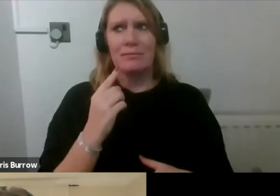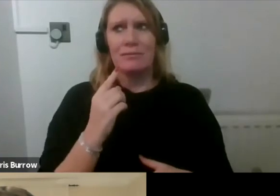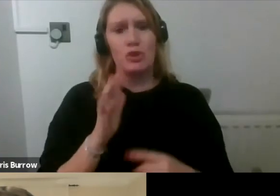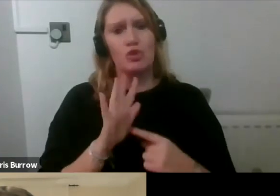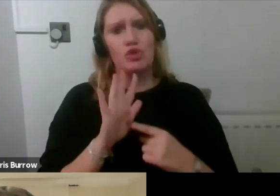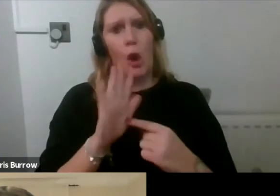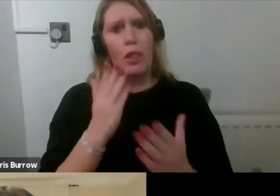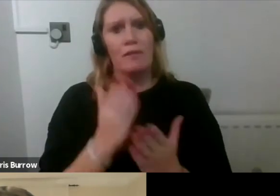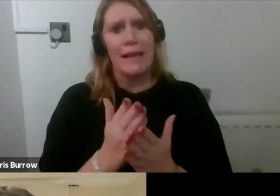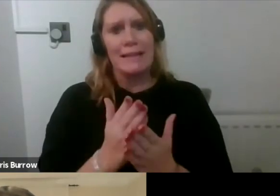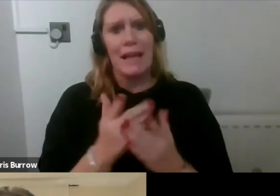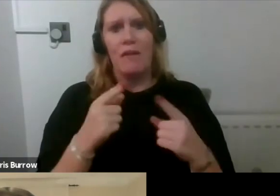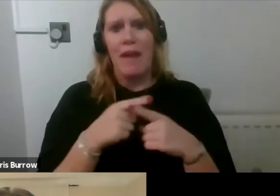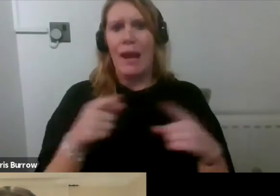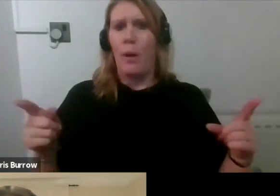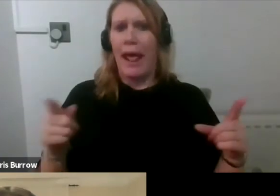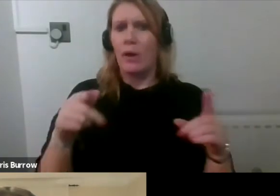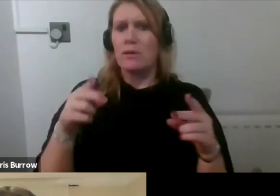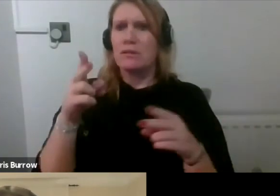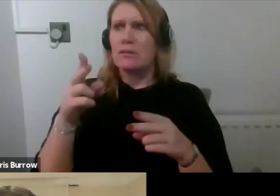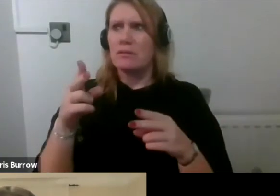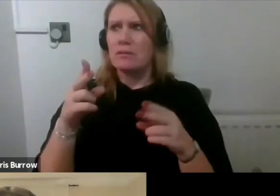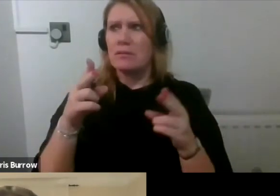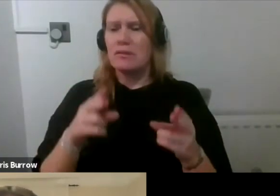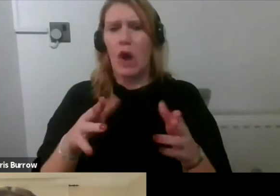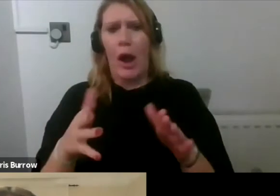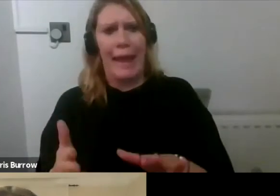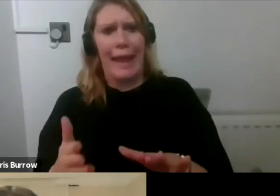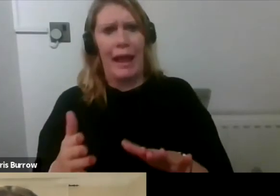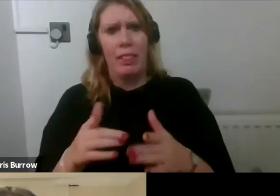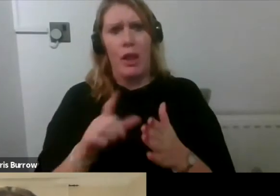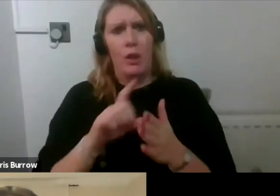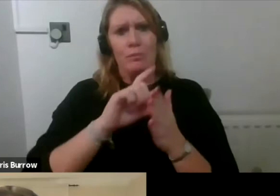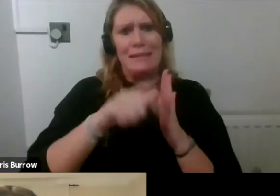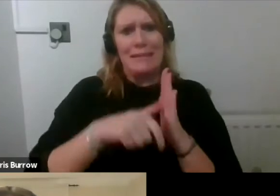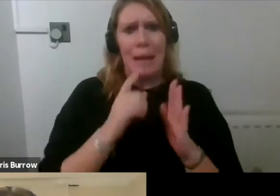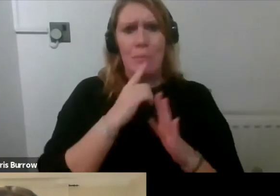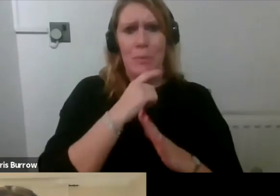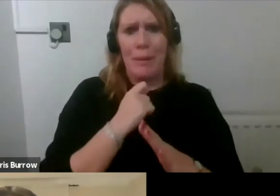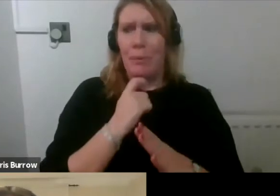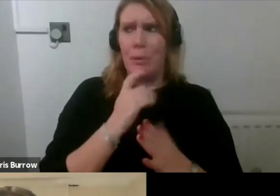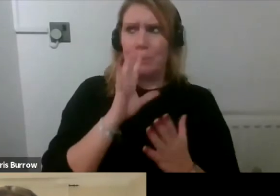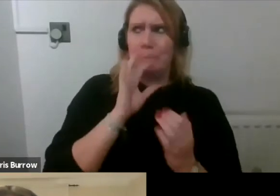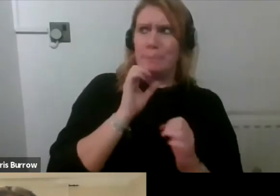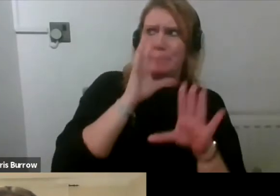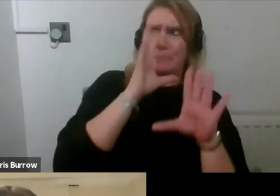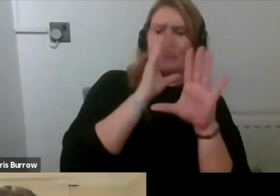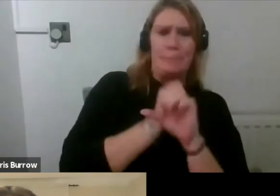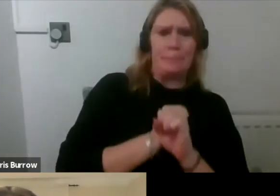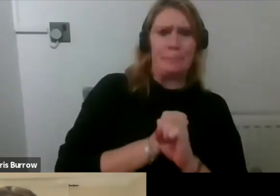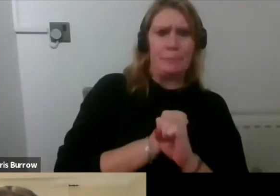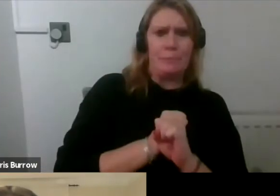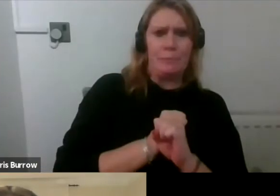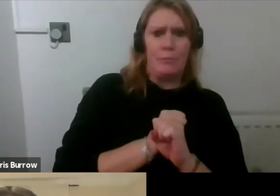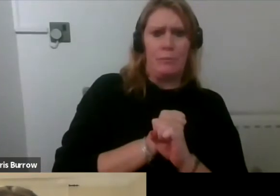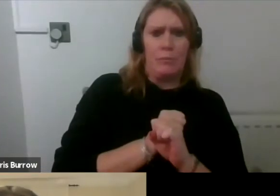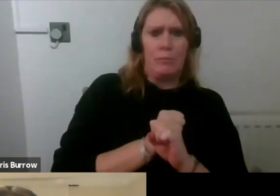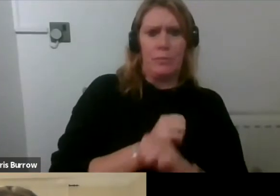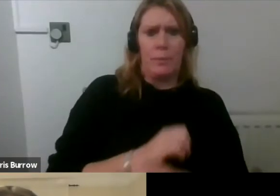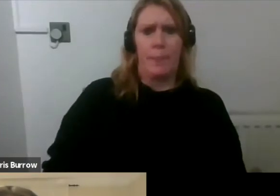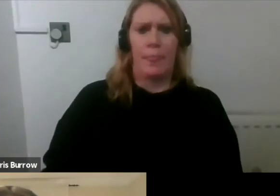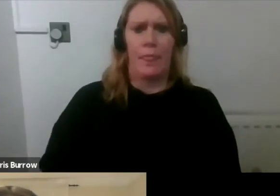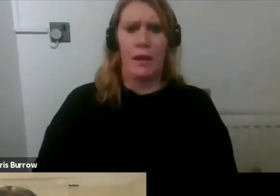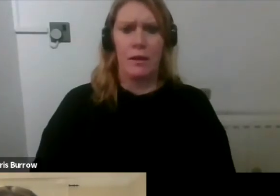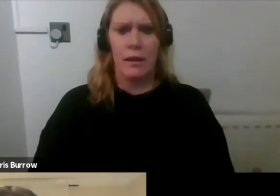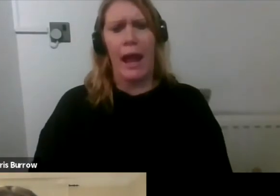else dying than disabled people? You have memorials to the Roma, quite rightly, to